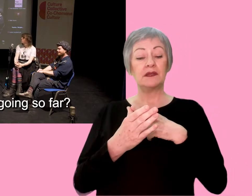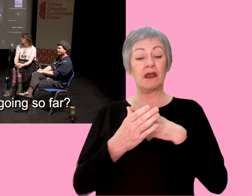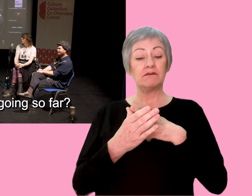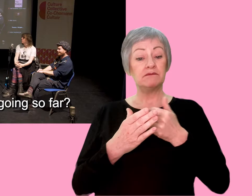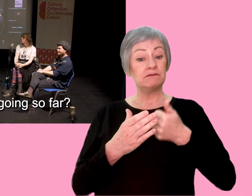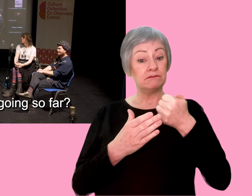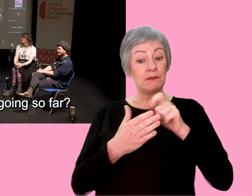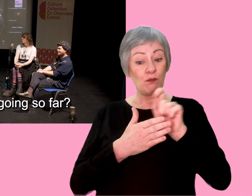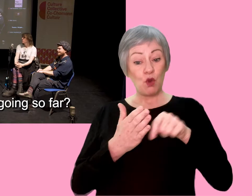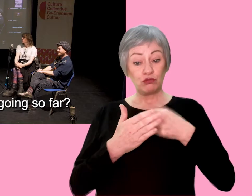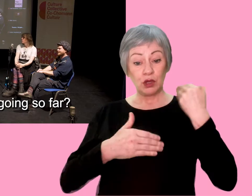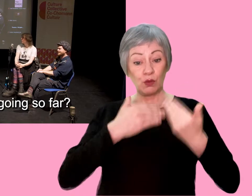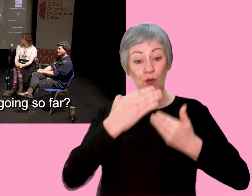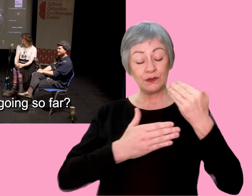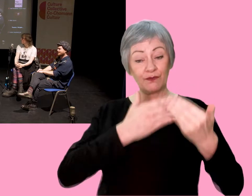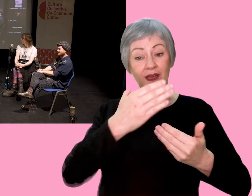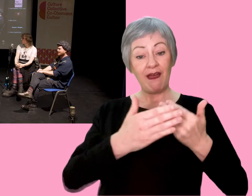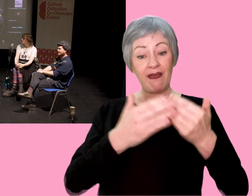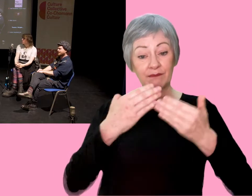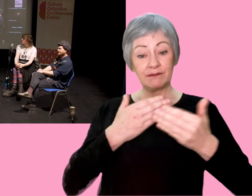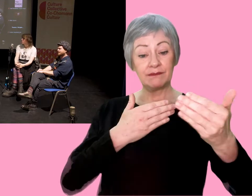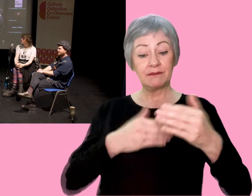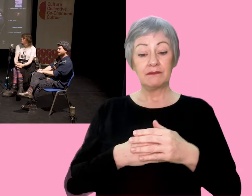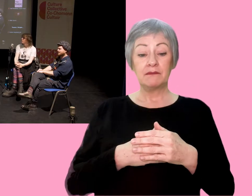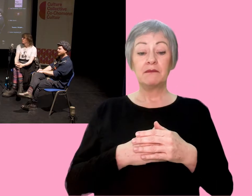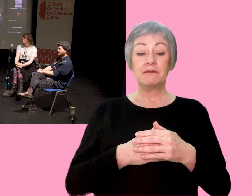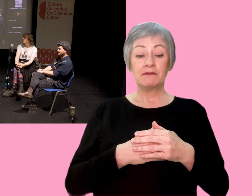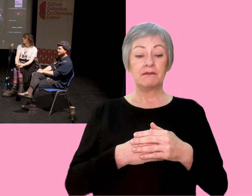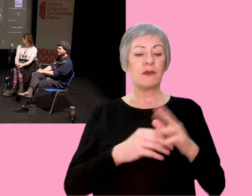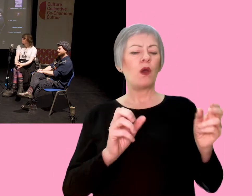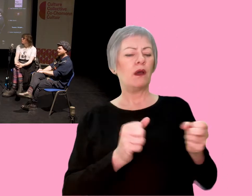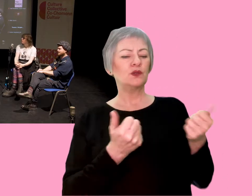Artair, how is your project going so far? It's okay.